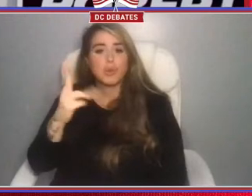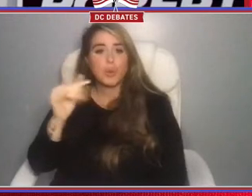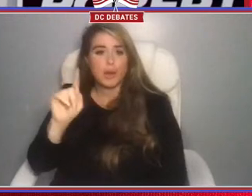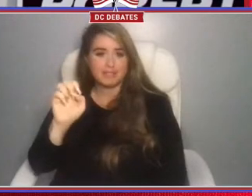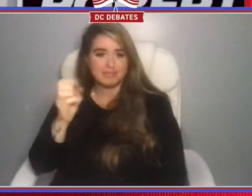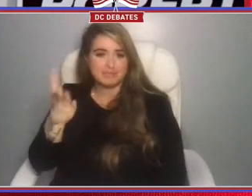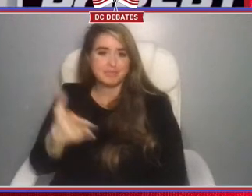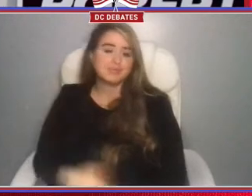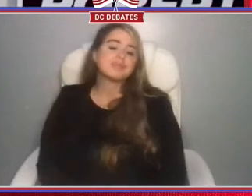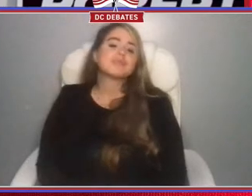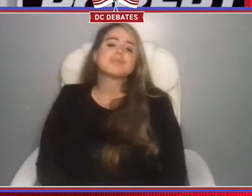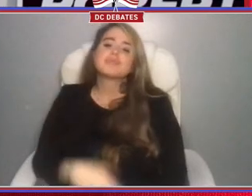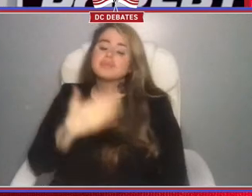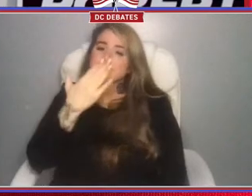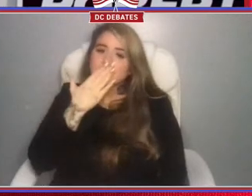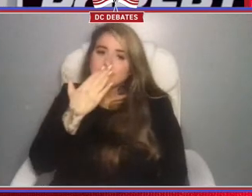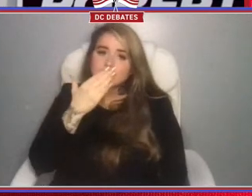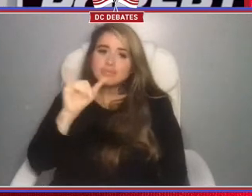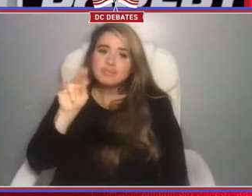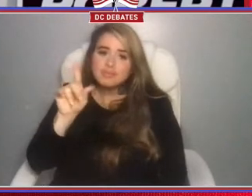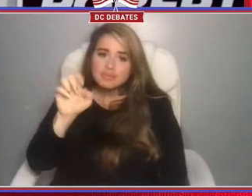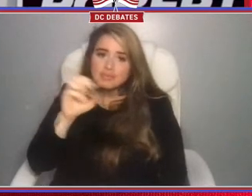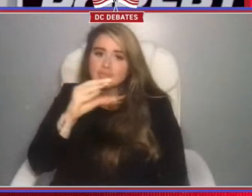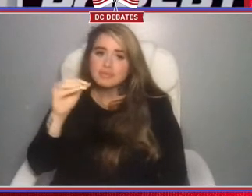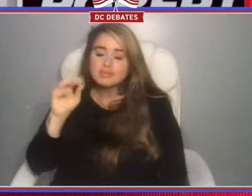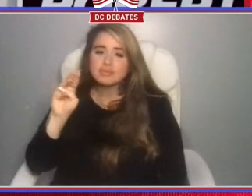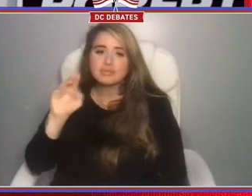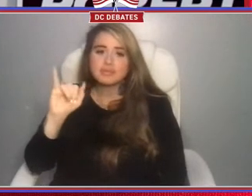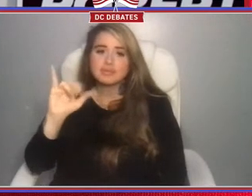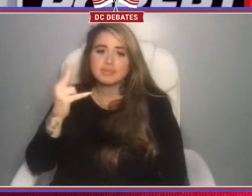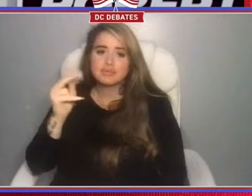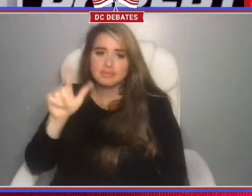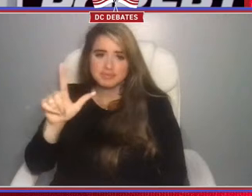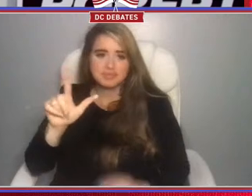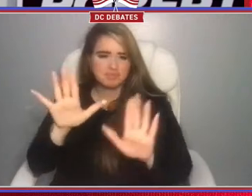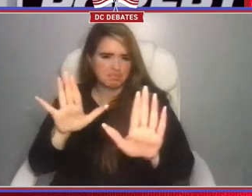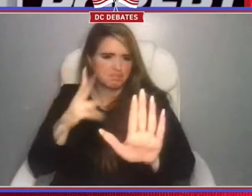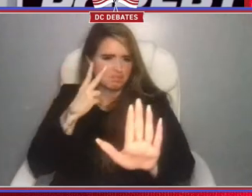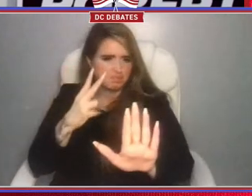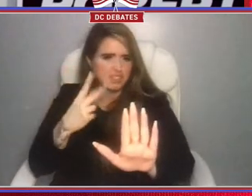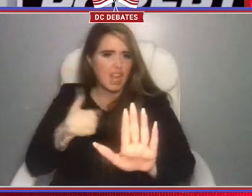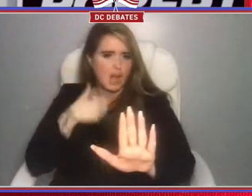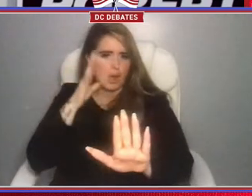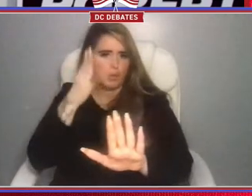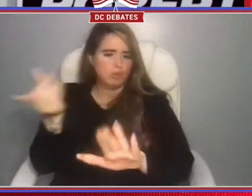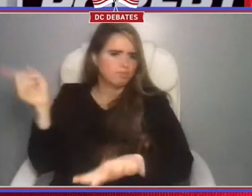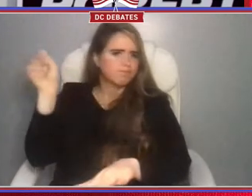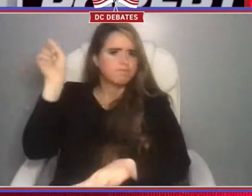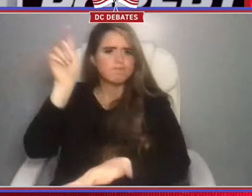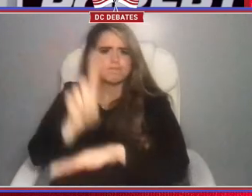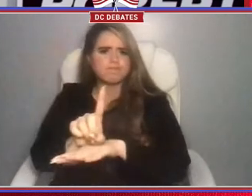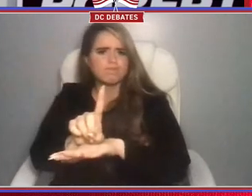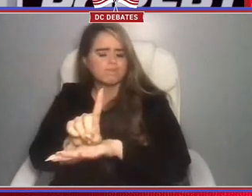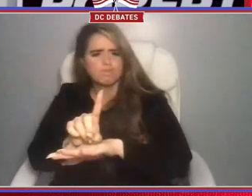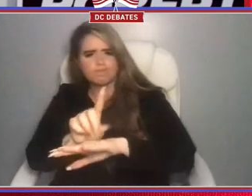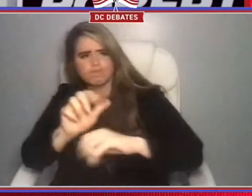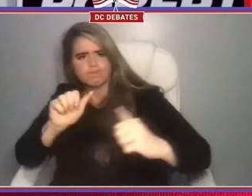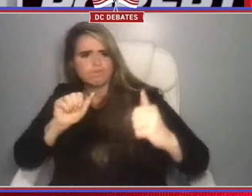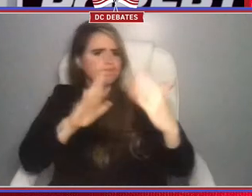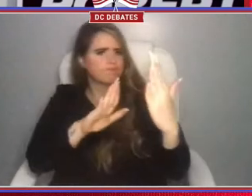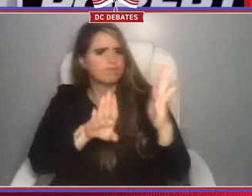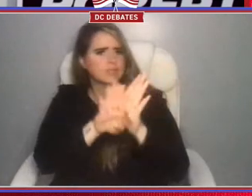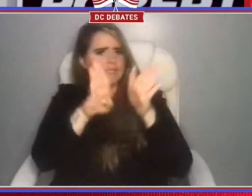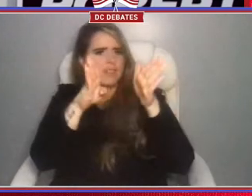Thank you, Julie and Michael. Look, I will stand up to developers and I will take on the tough issues as